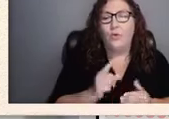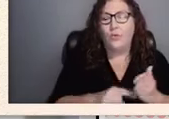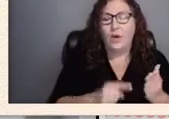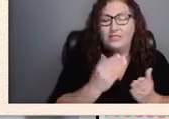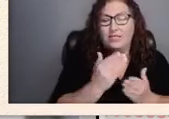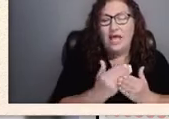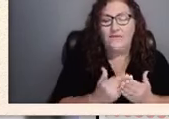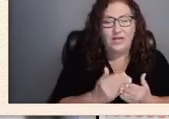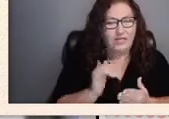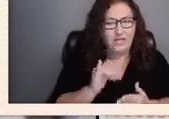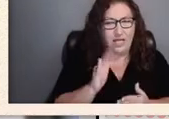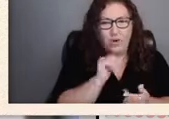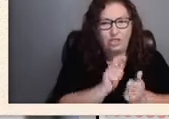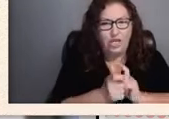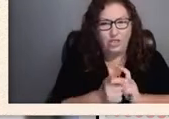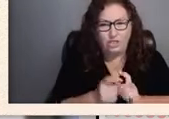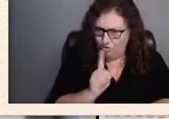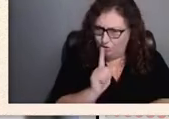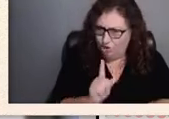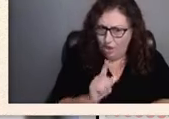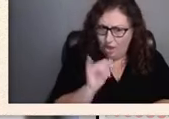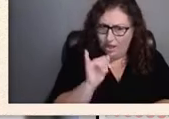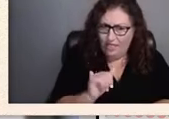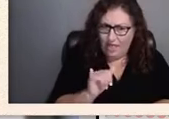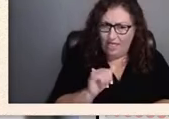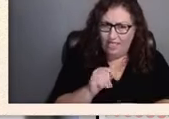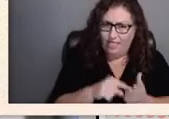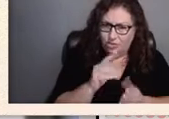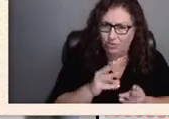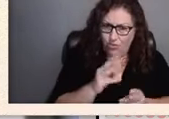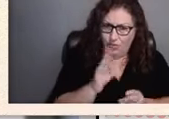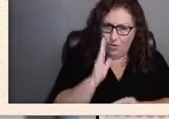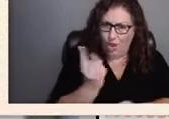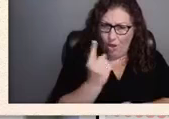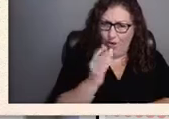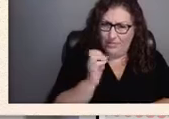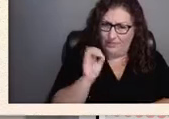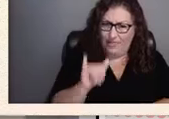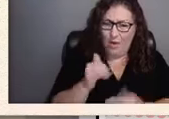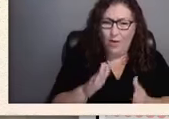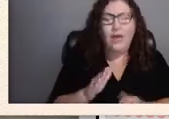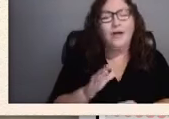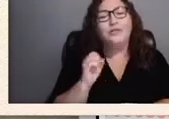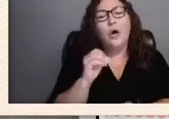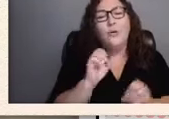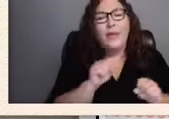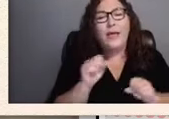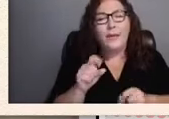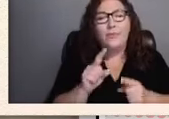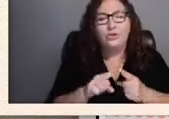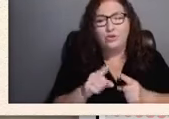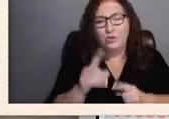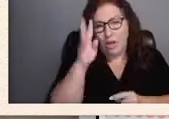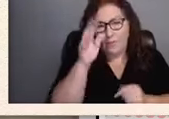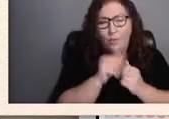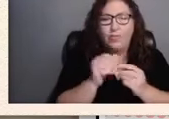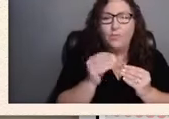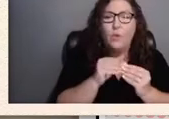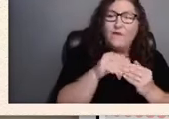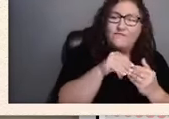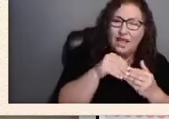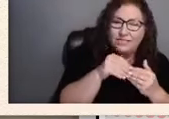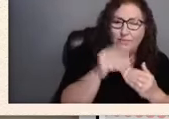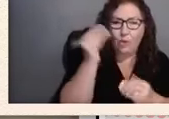Are you certain that this will always be the case? So being able to come up with more flexible thoughts, not necessarily